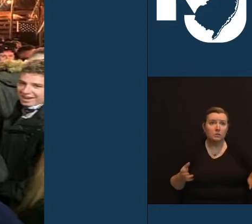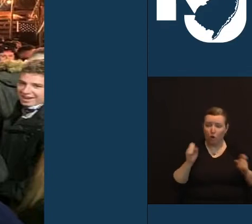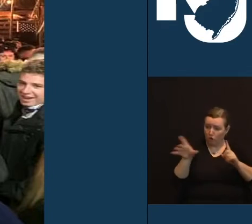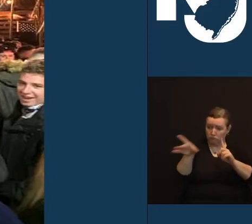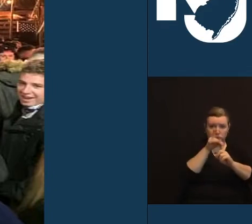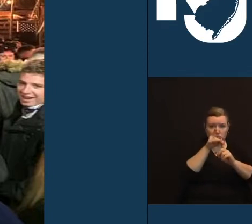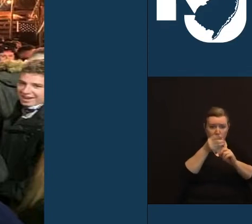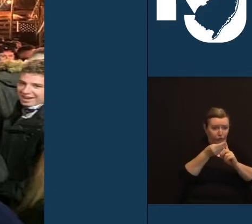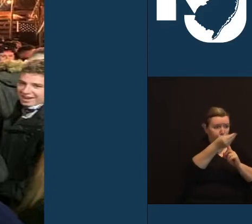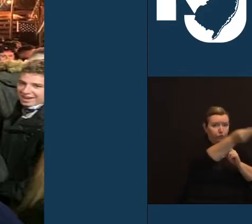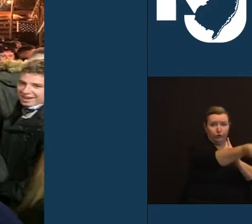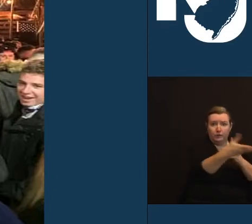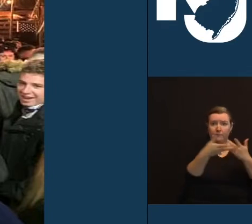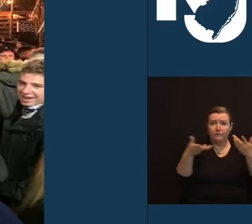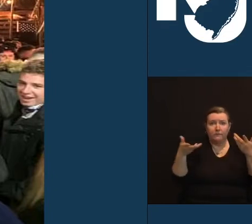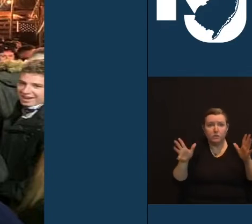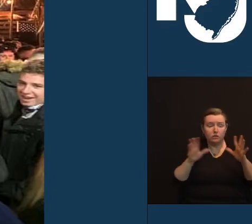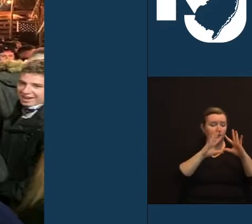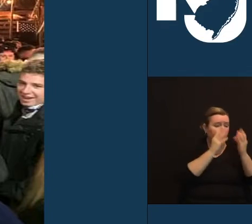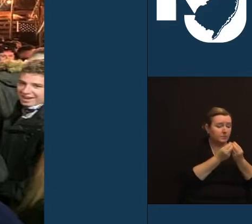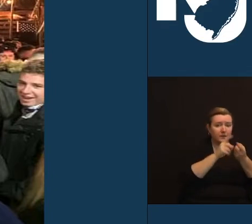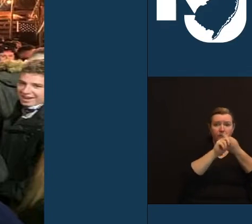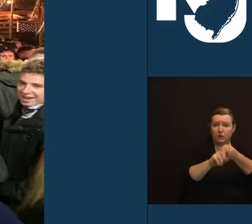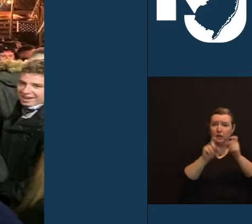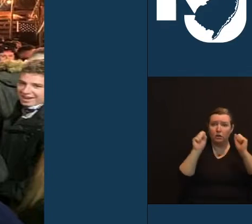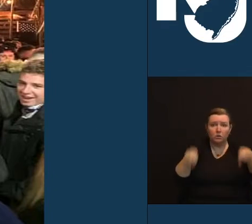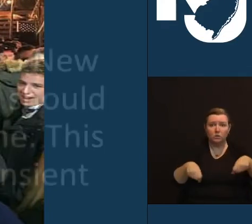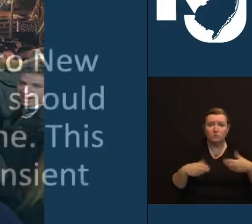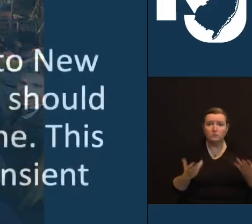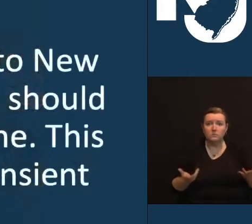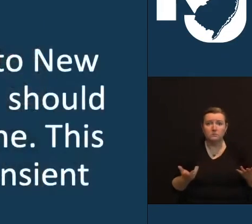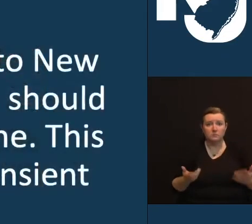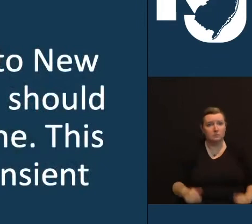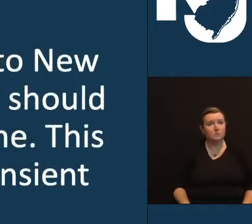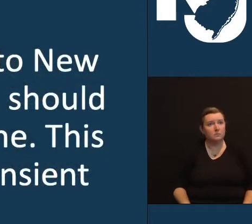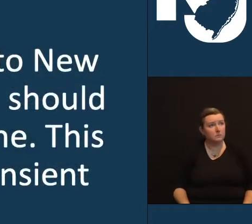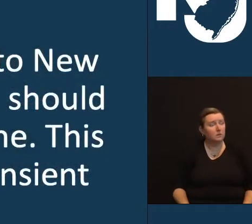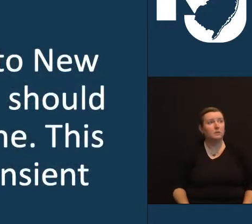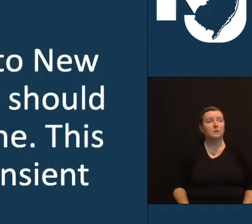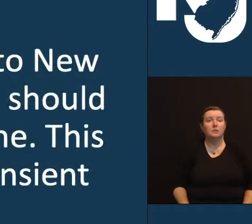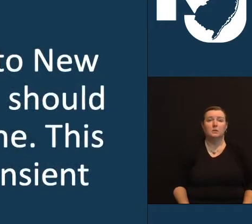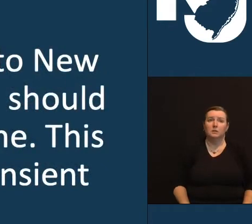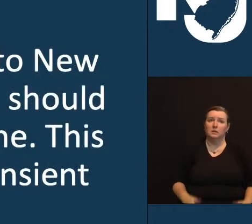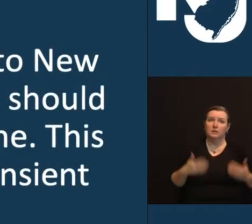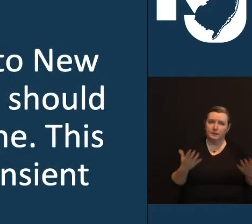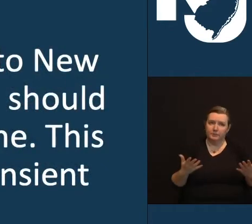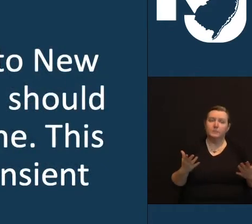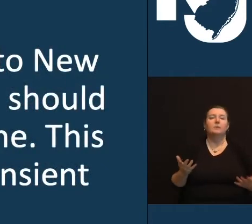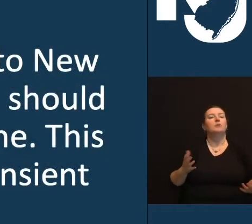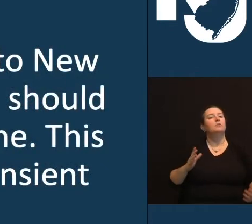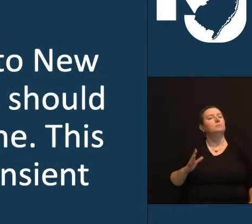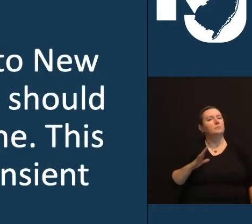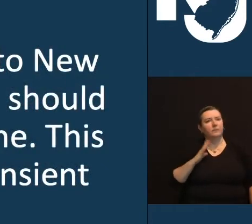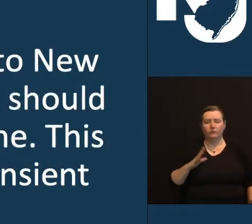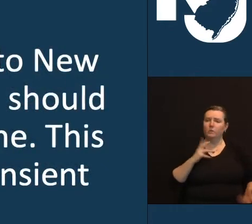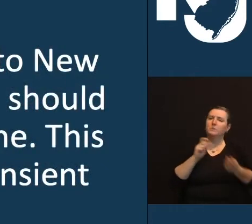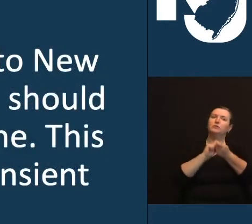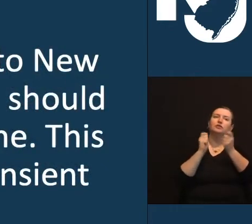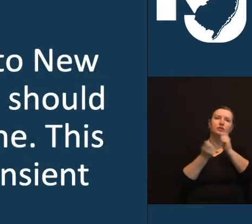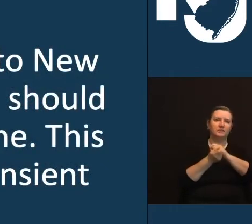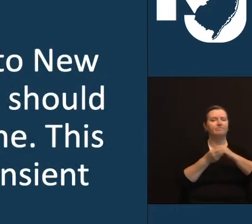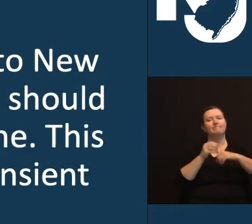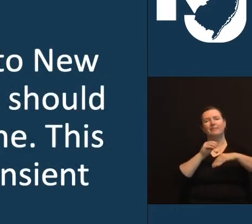to their family or friends. It is for this reason that we are also now formally changing our advisory